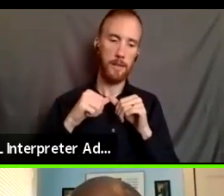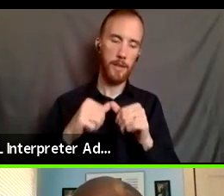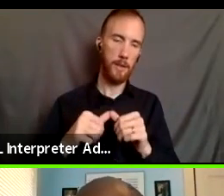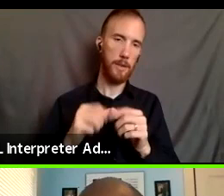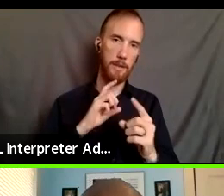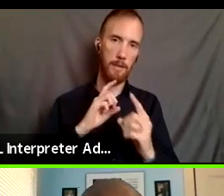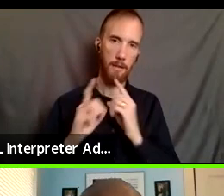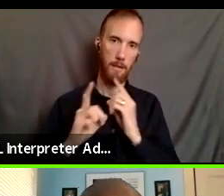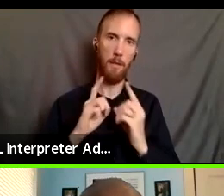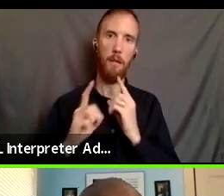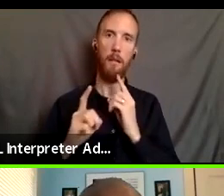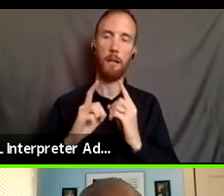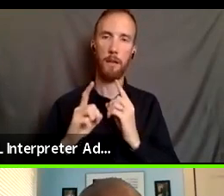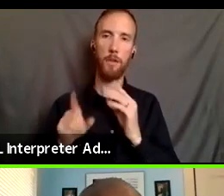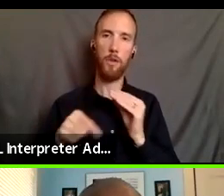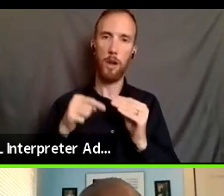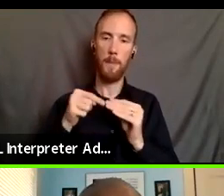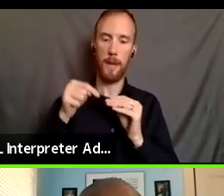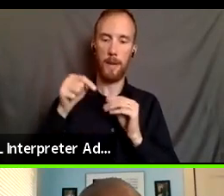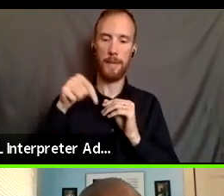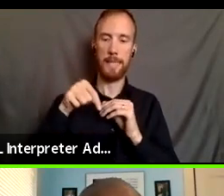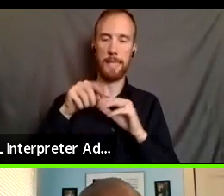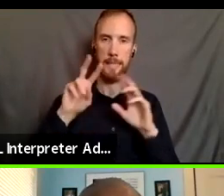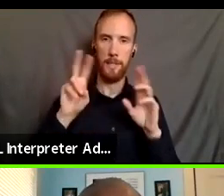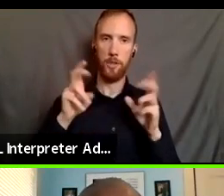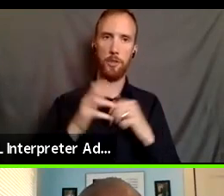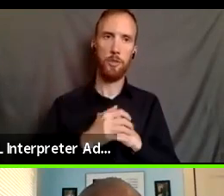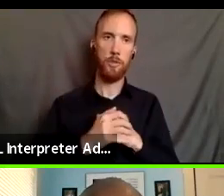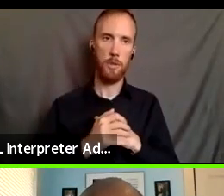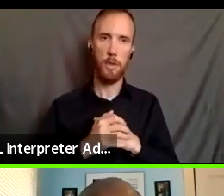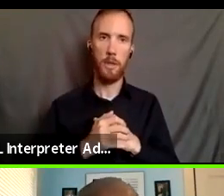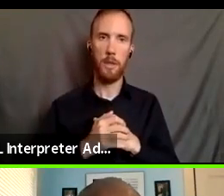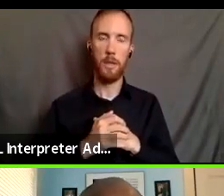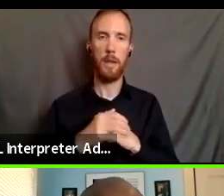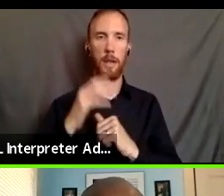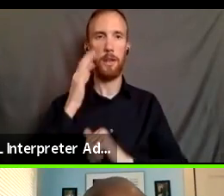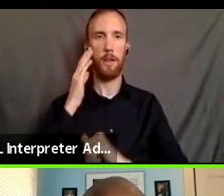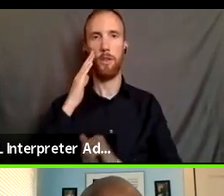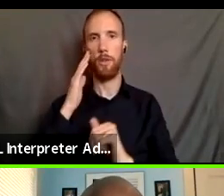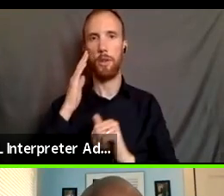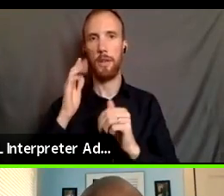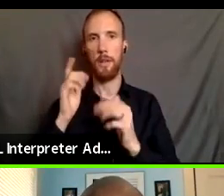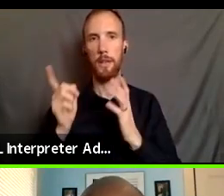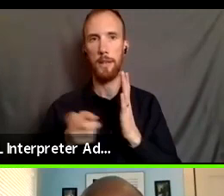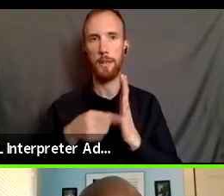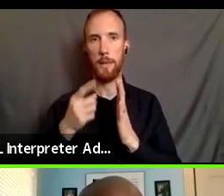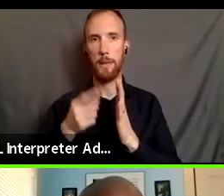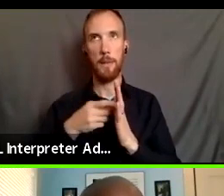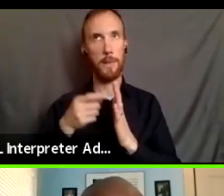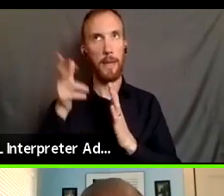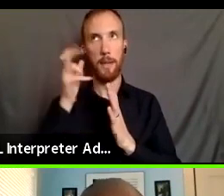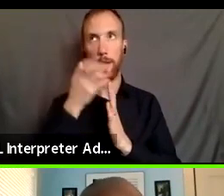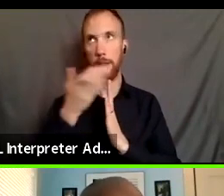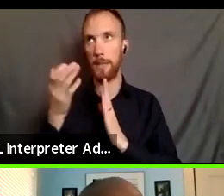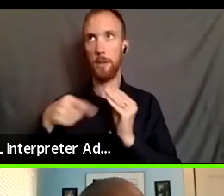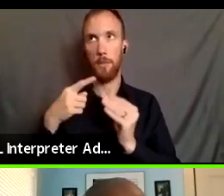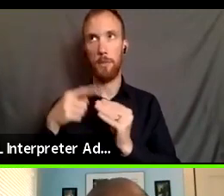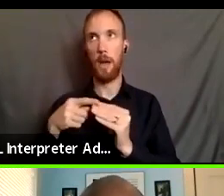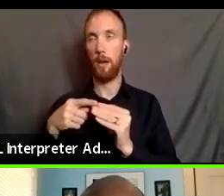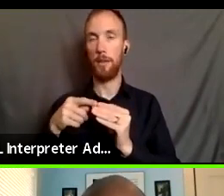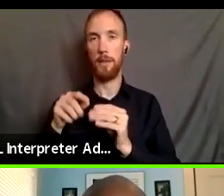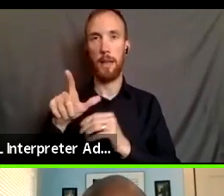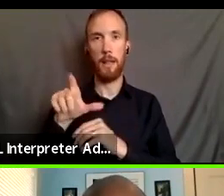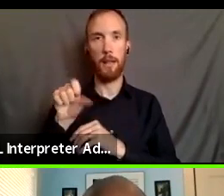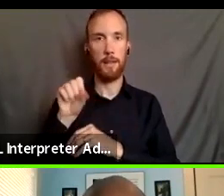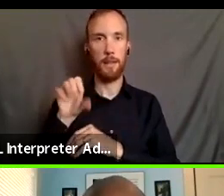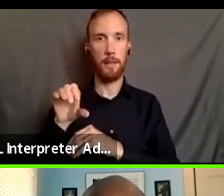this and you know in the disparagement sometimes of some comments i heard about the local school councils you know black parents take